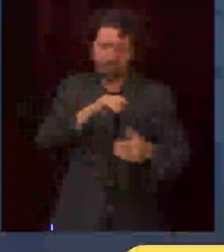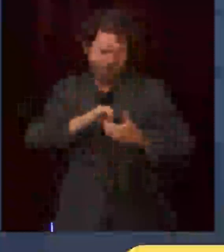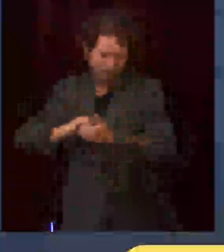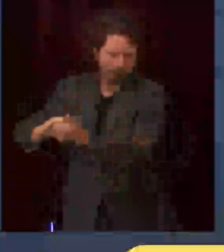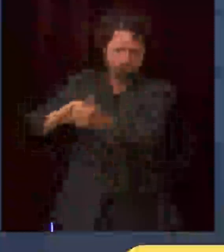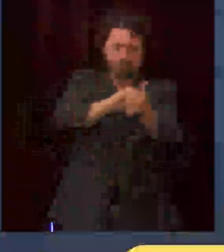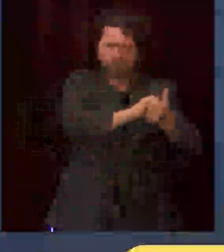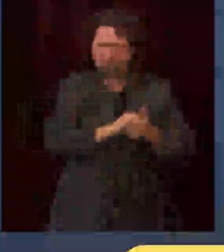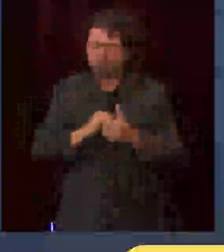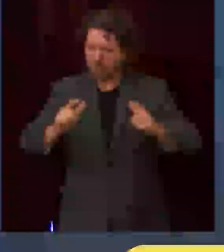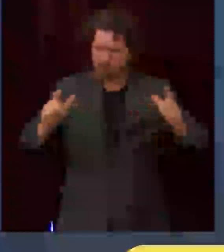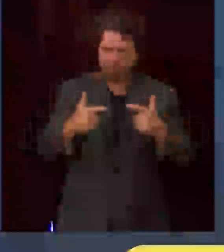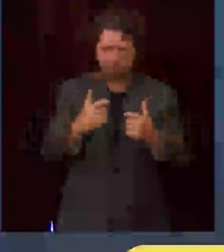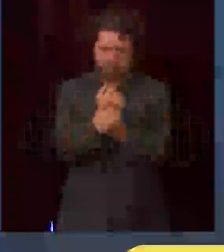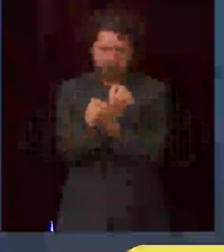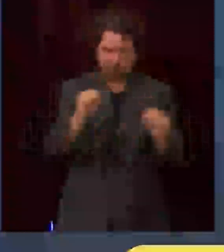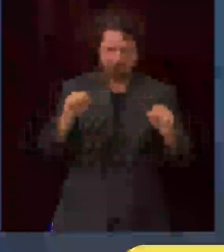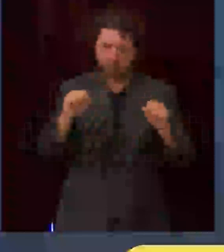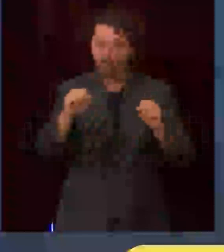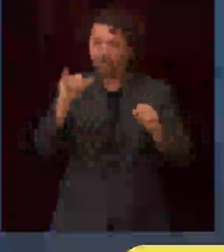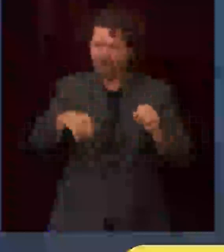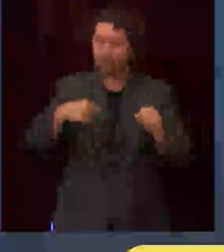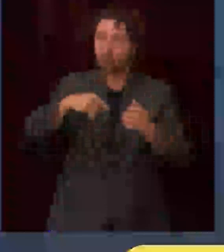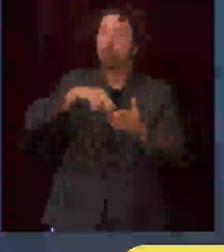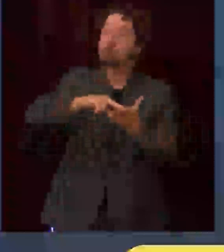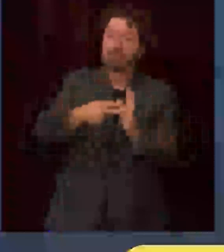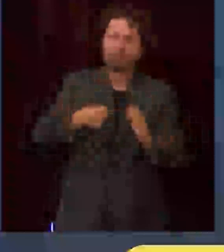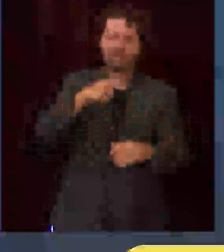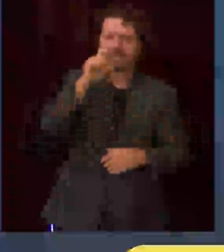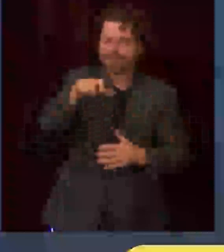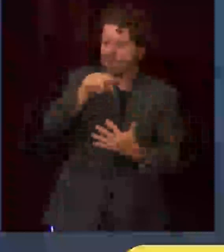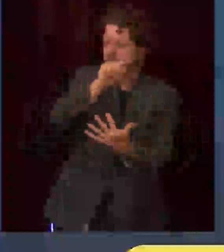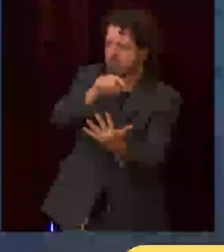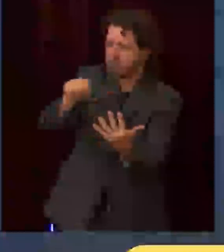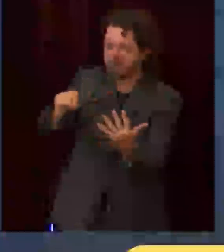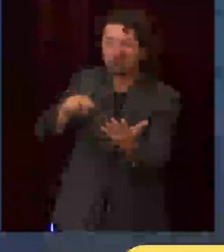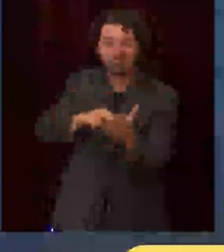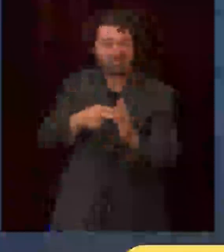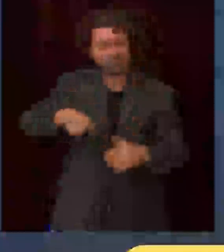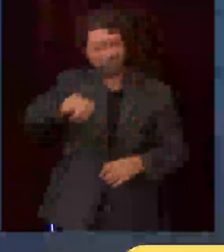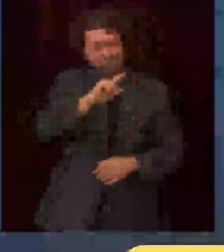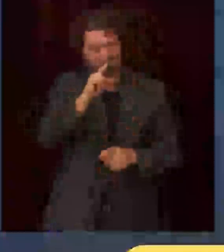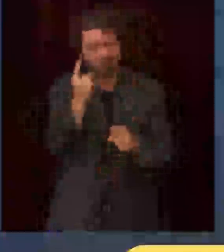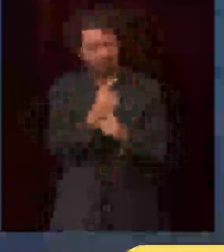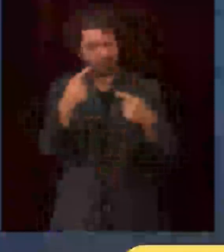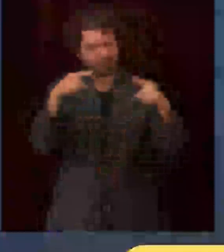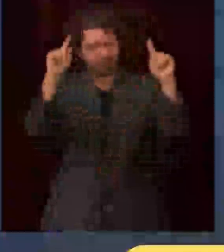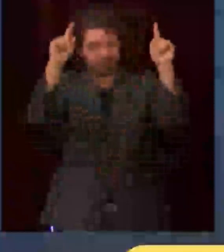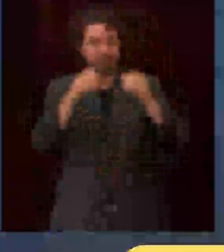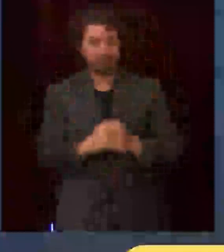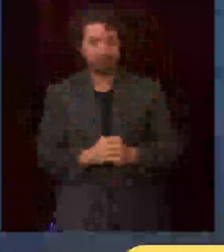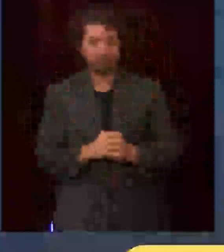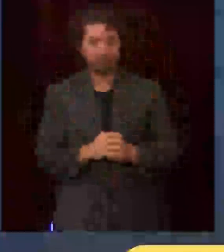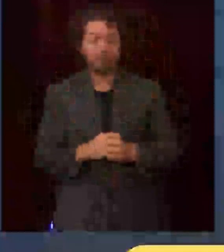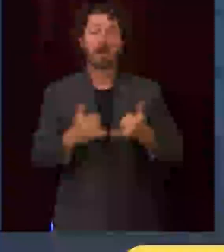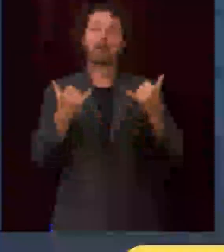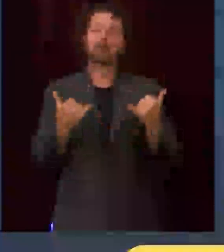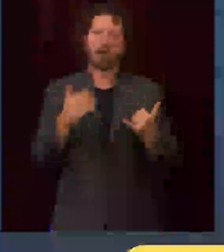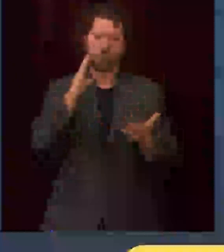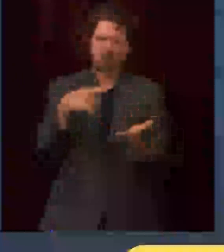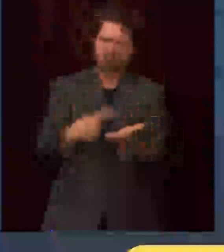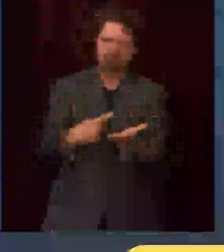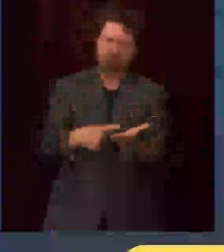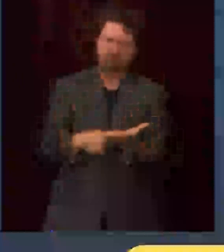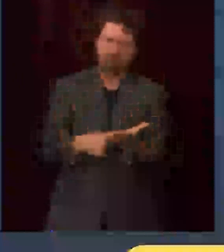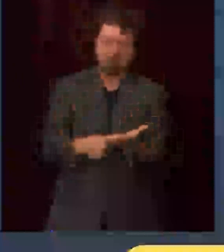the transition over time from the social distancing, which is so difficult, to the very acute and